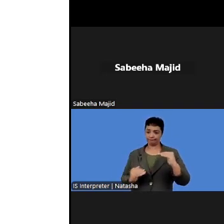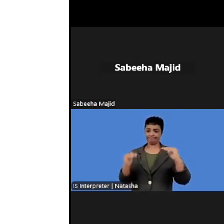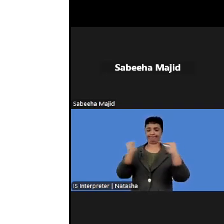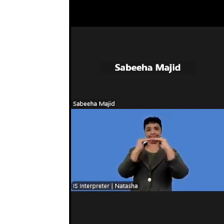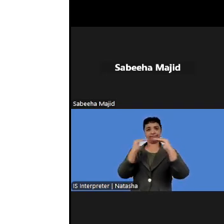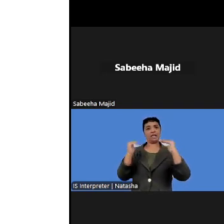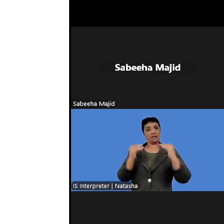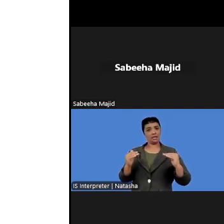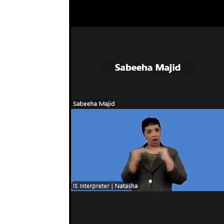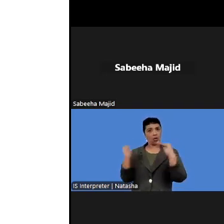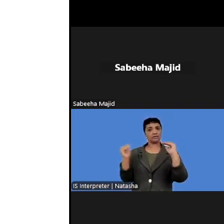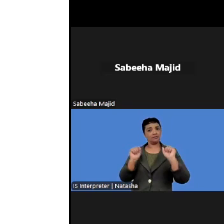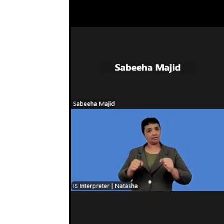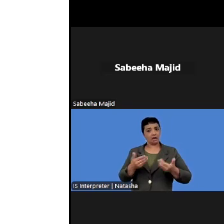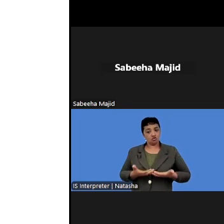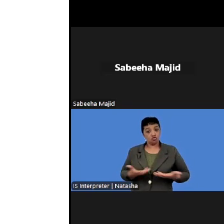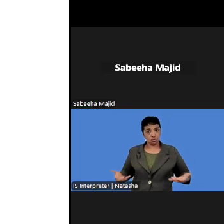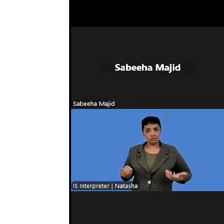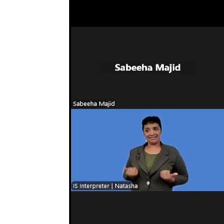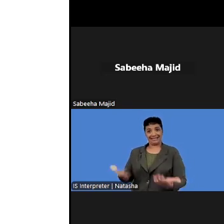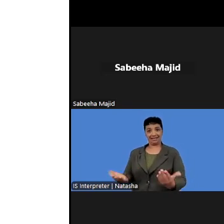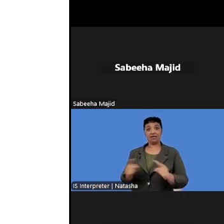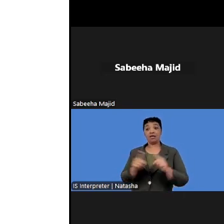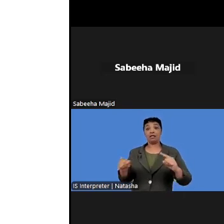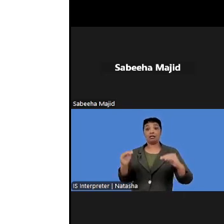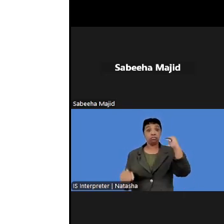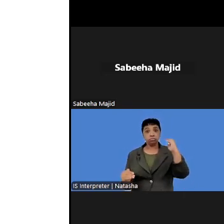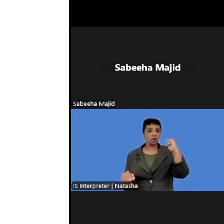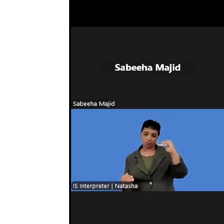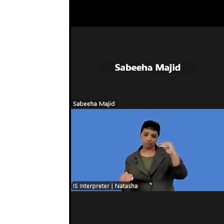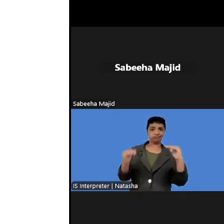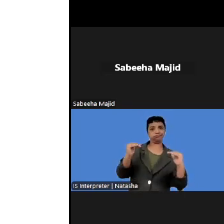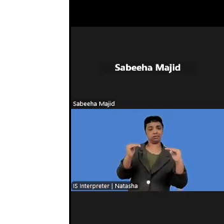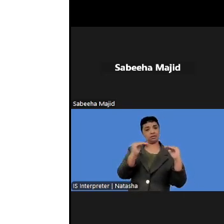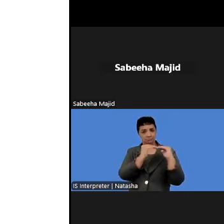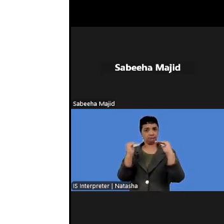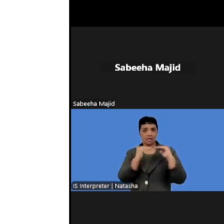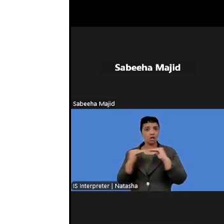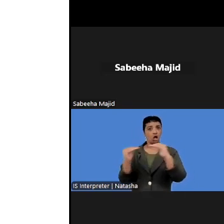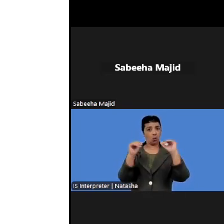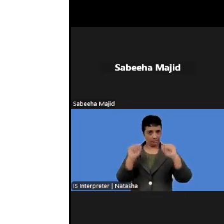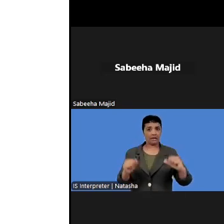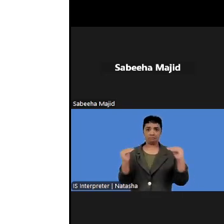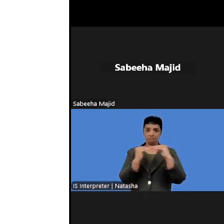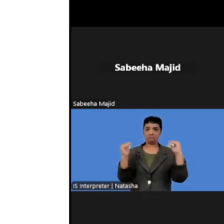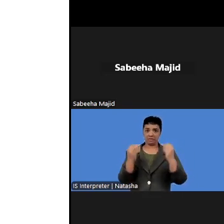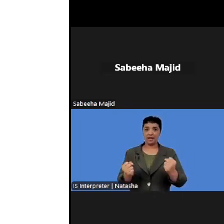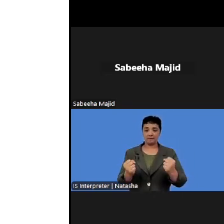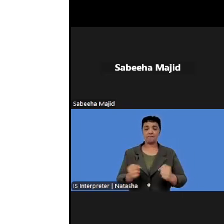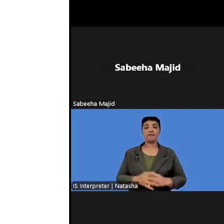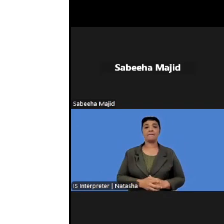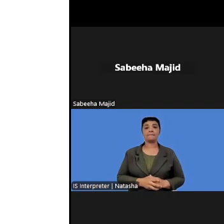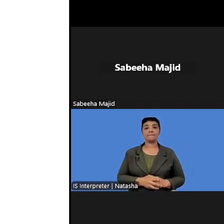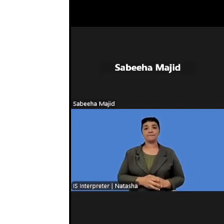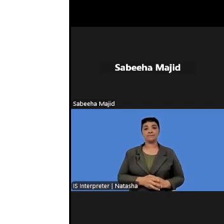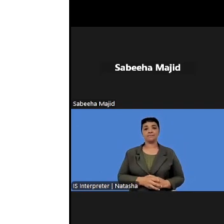able to operate on an equal level with their non-disabled counterparts, right? And then we have our